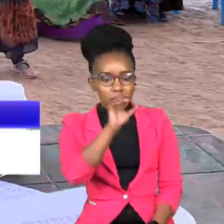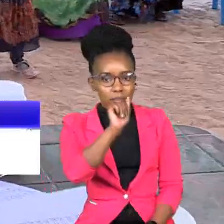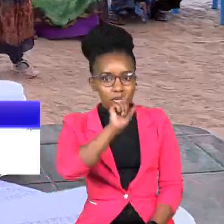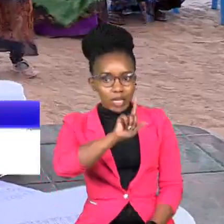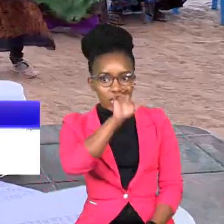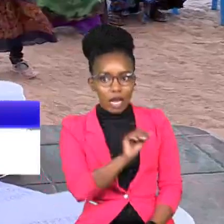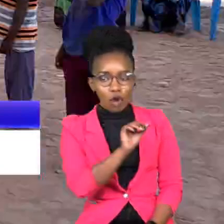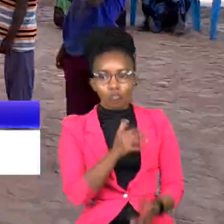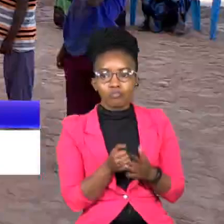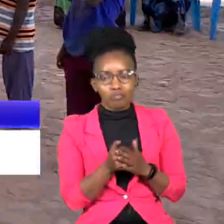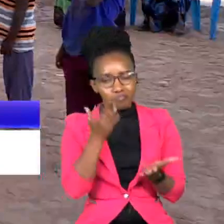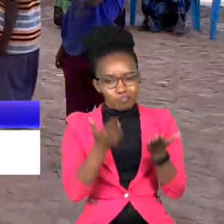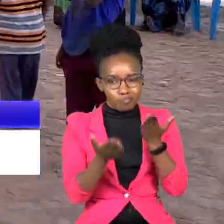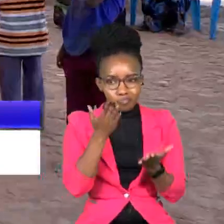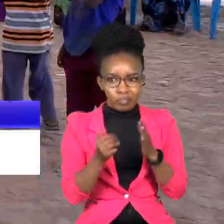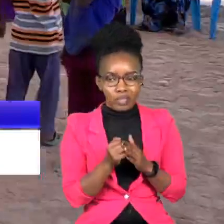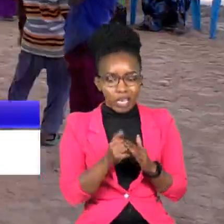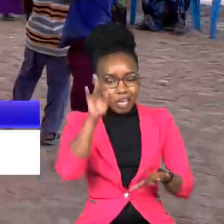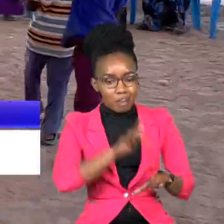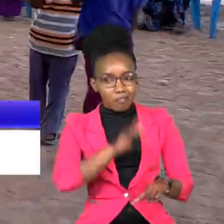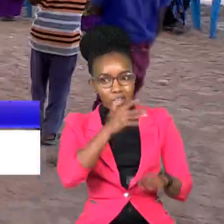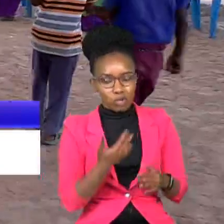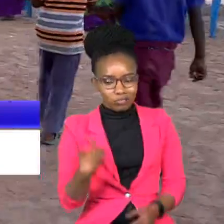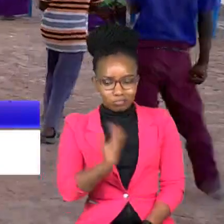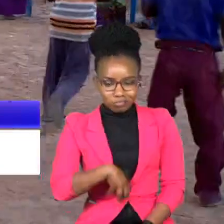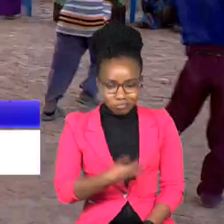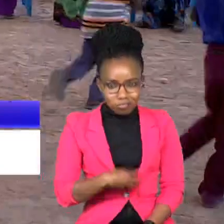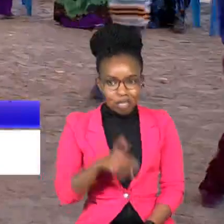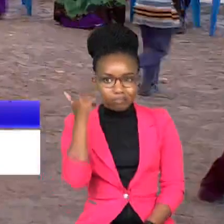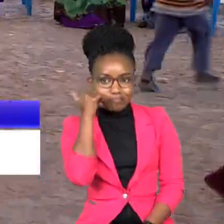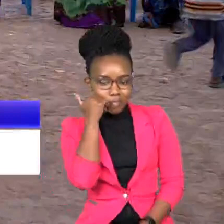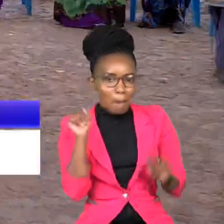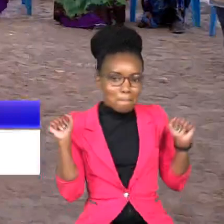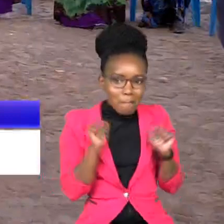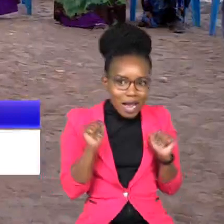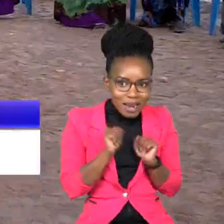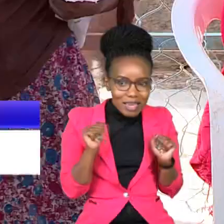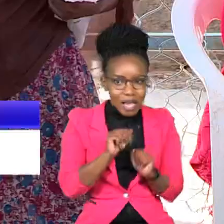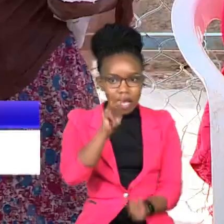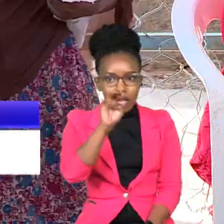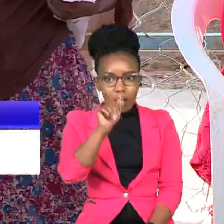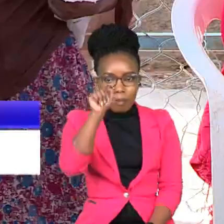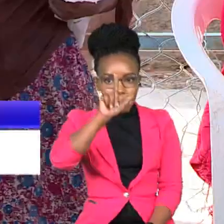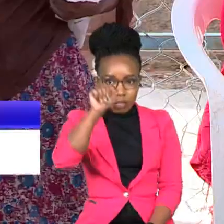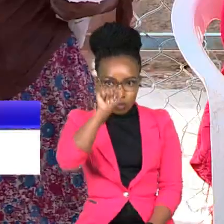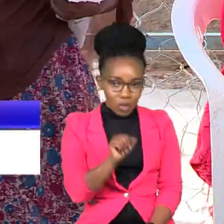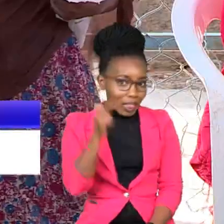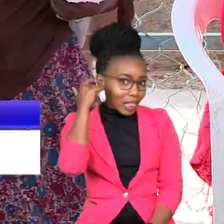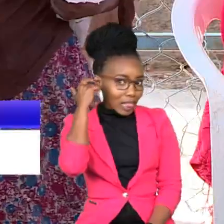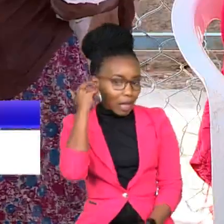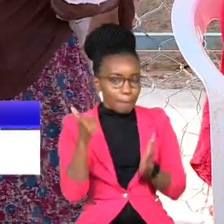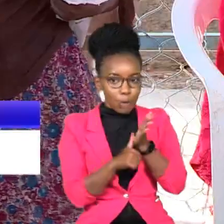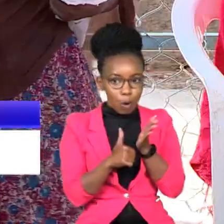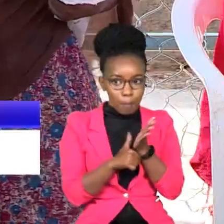region, range from respiratory infections, diarrheal disease, malaria, measles, ear problems and